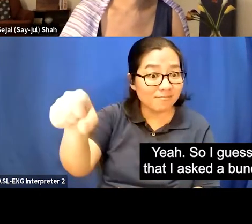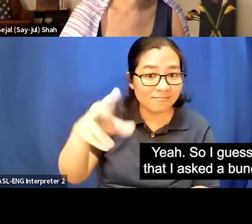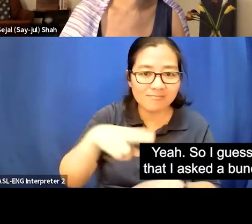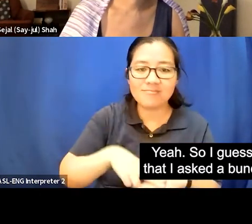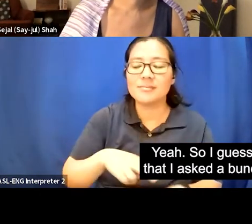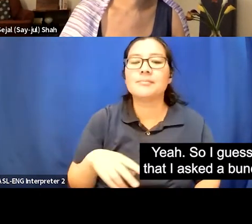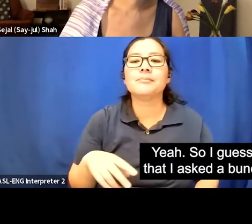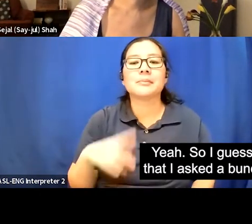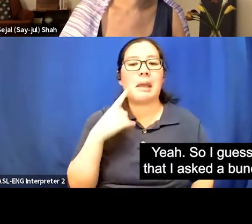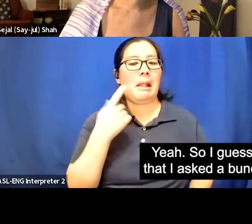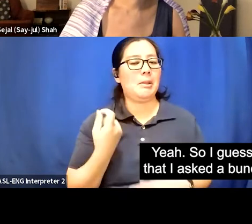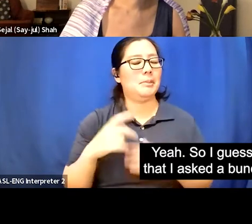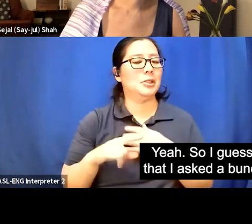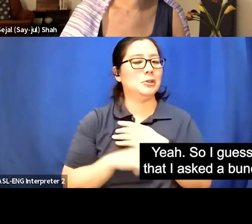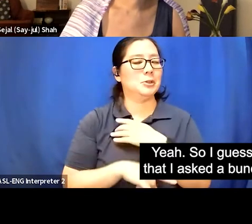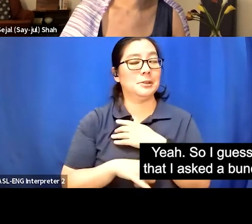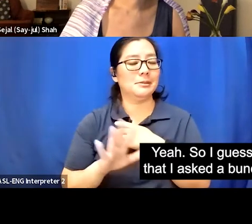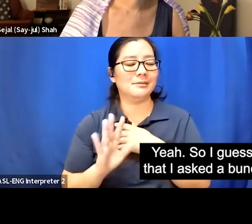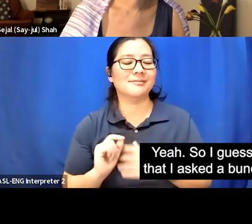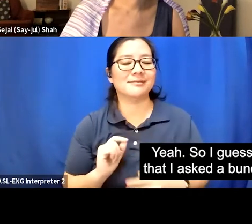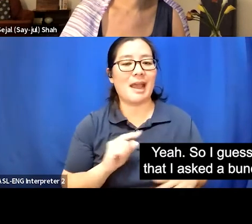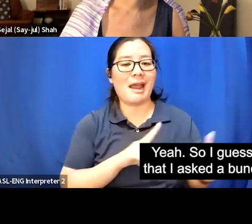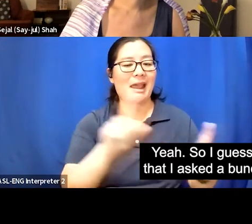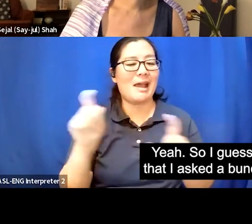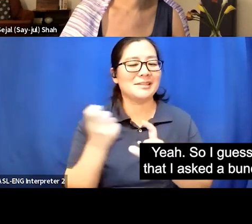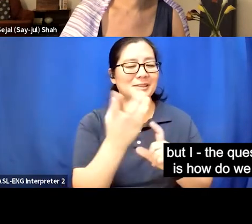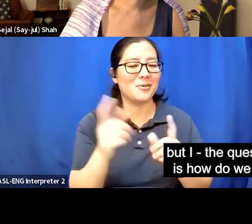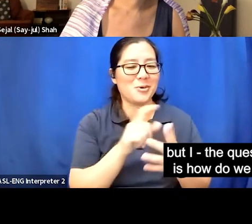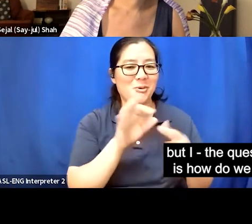So I guess I cheated in the sense that I asked a bunch of questions in one.